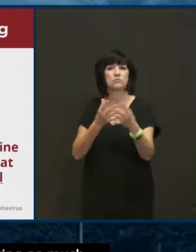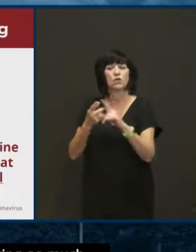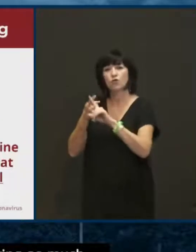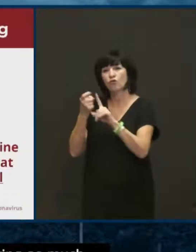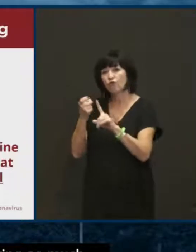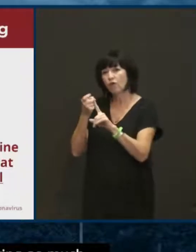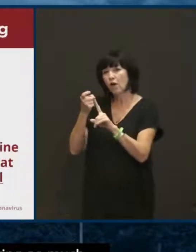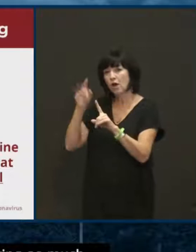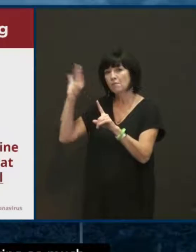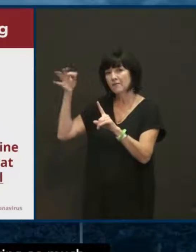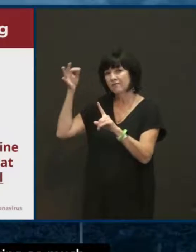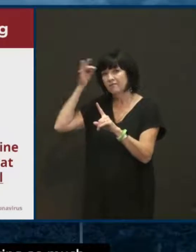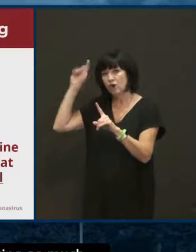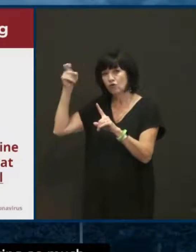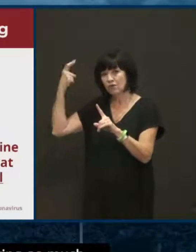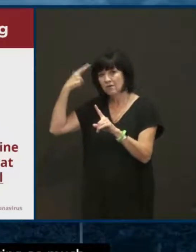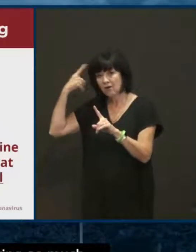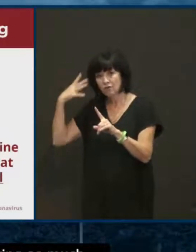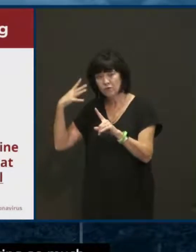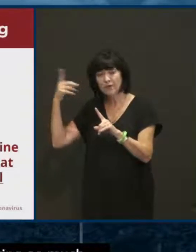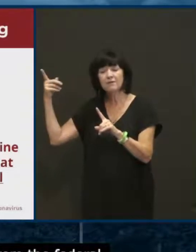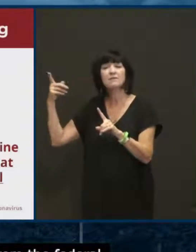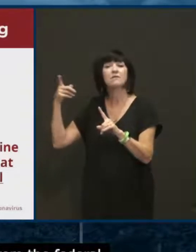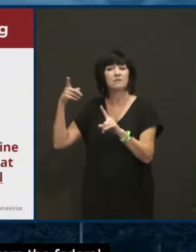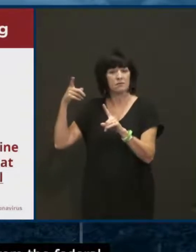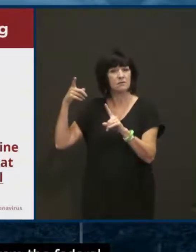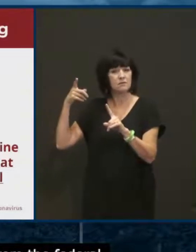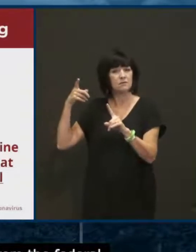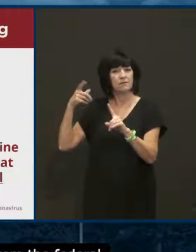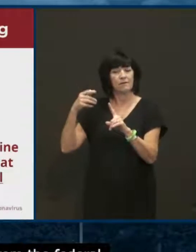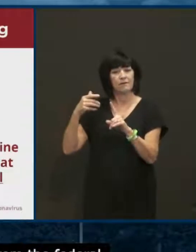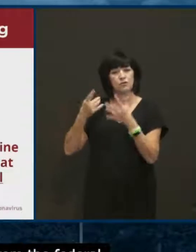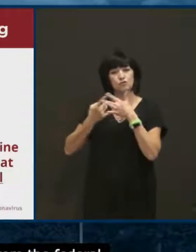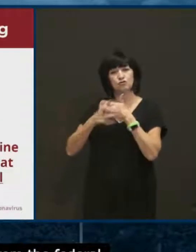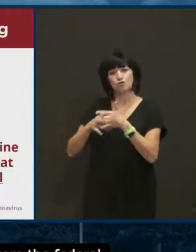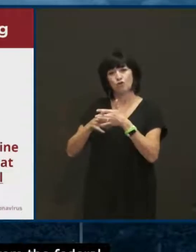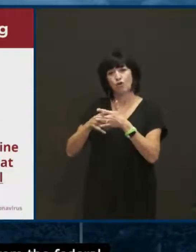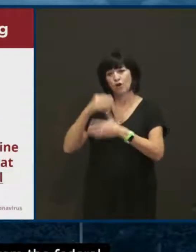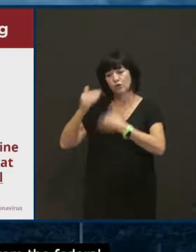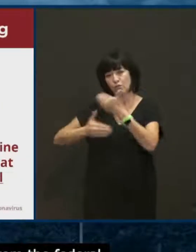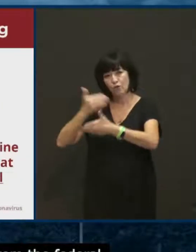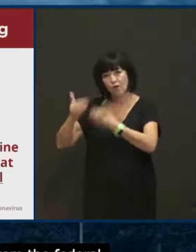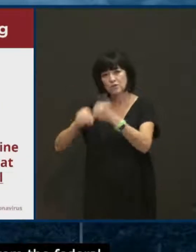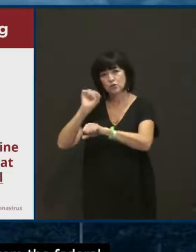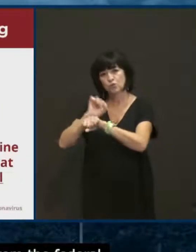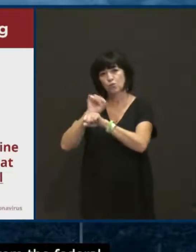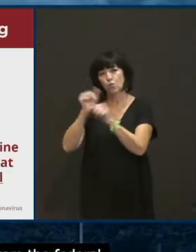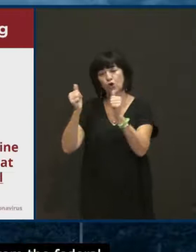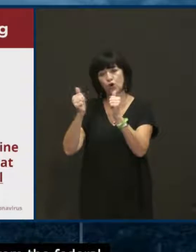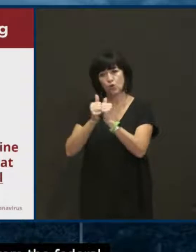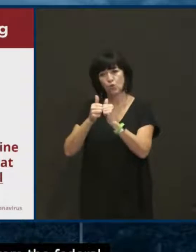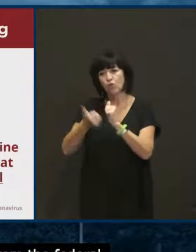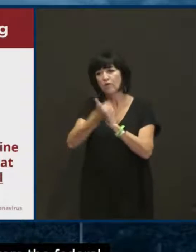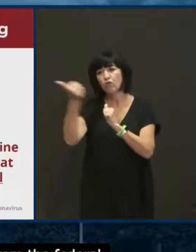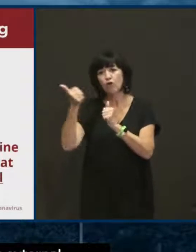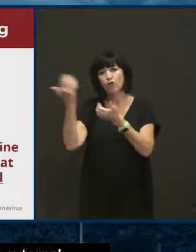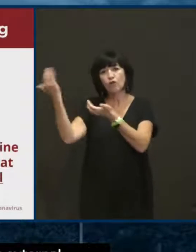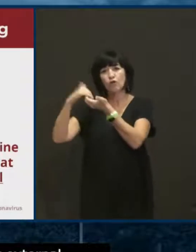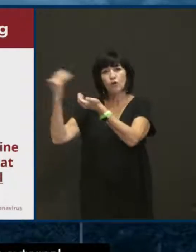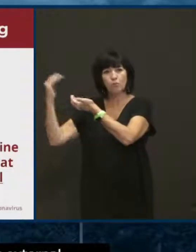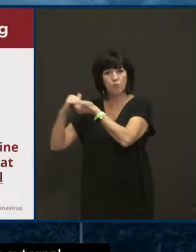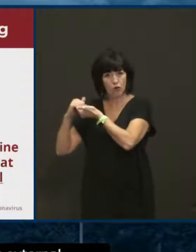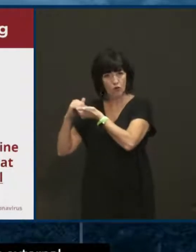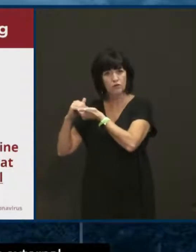government. We will begin a process of working with our external partners on that plan, especially